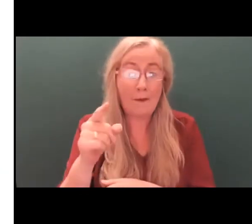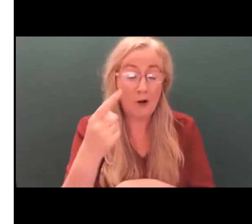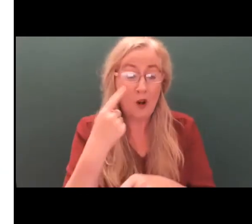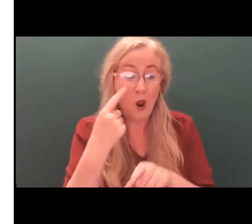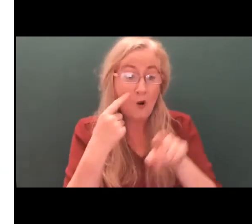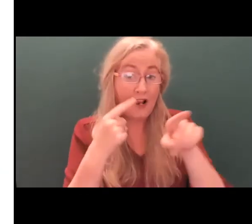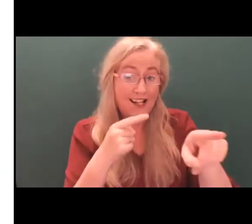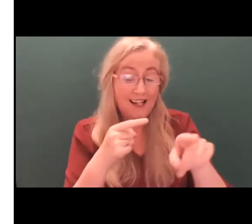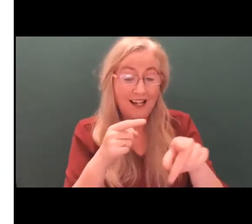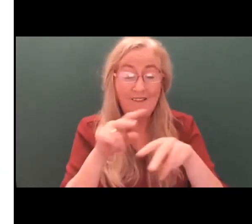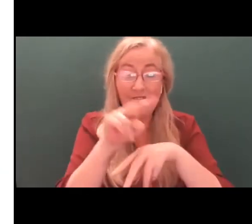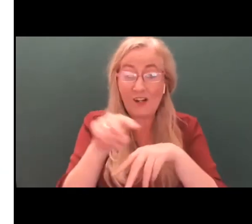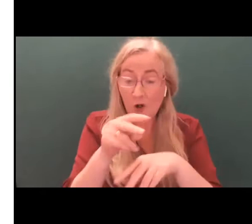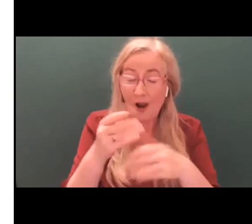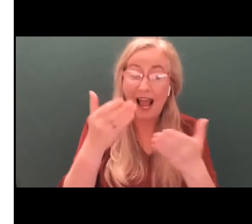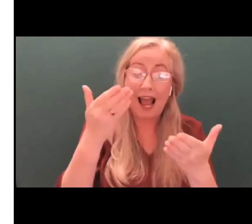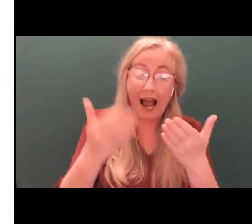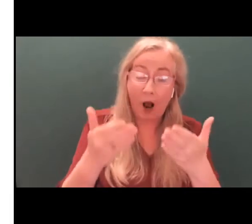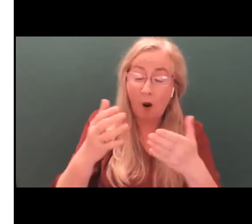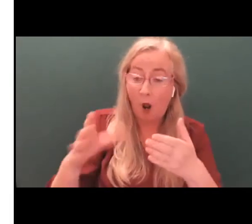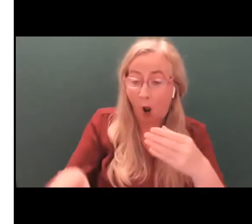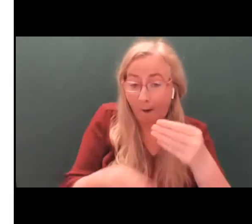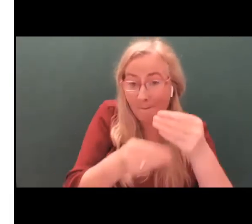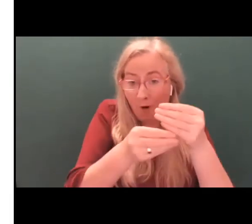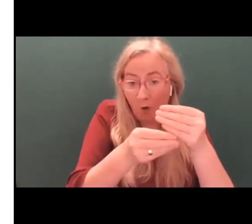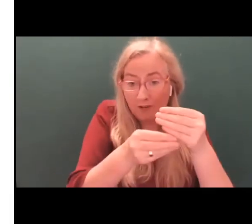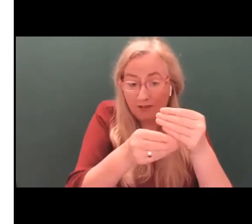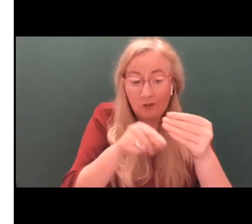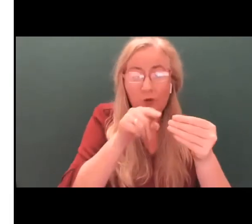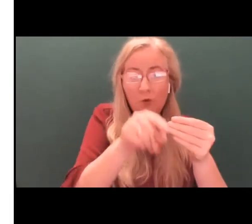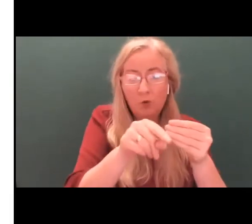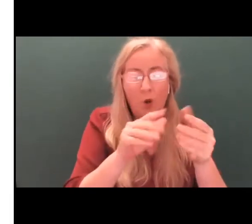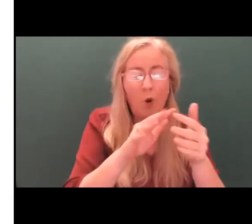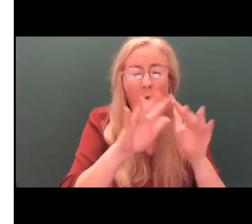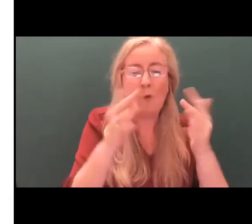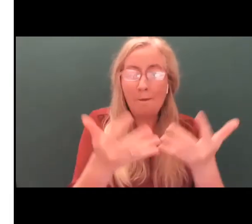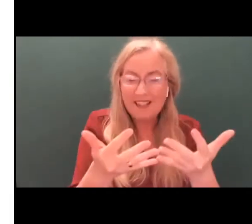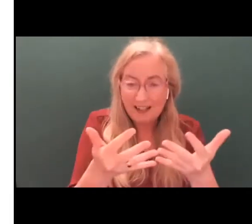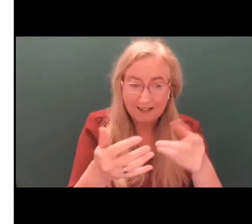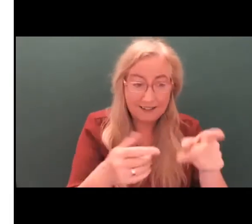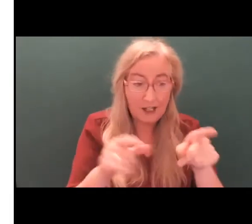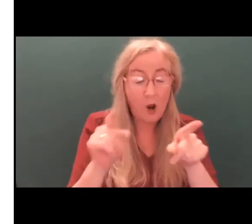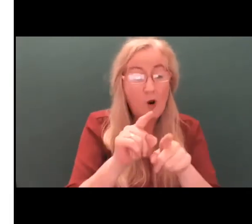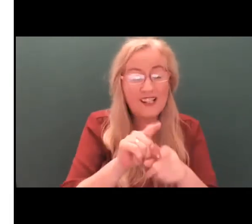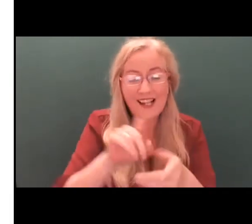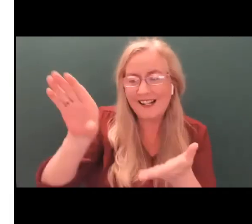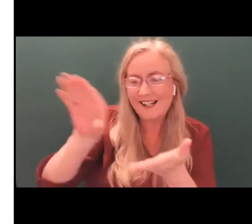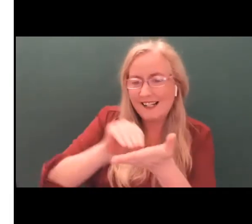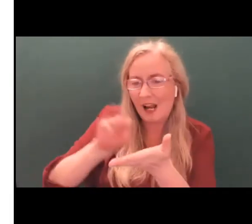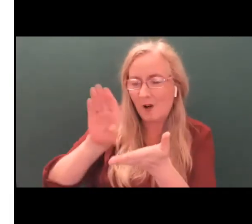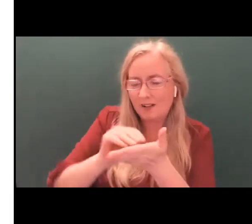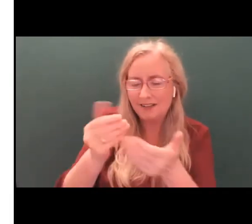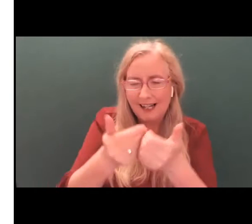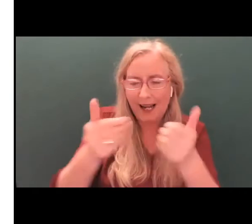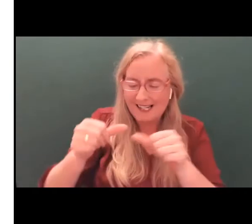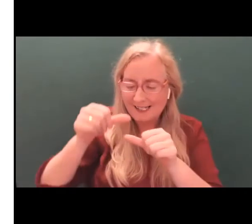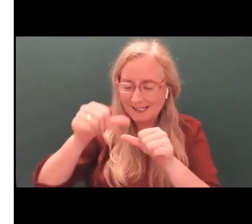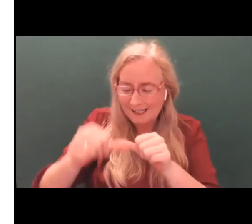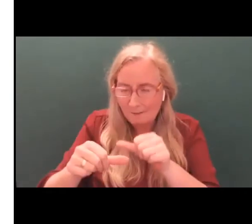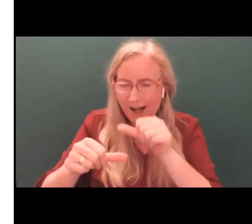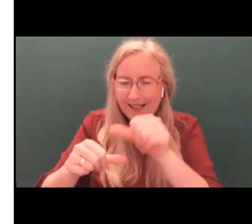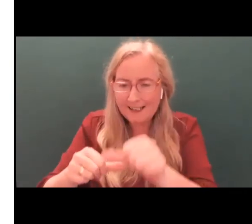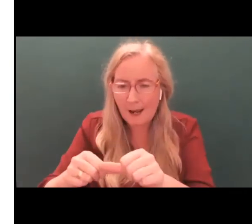how to upload the project to the website and also to download the step-by-step instructions.